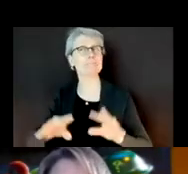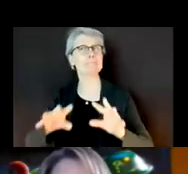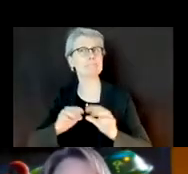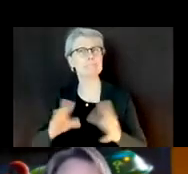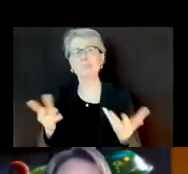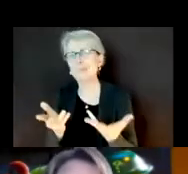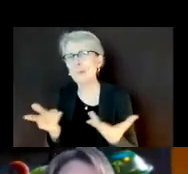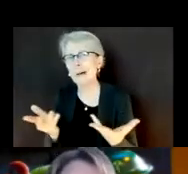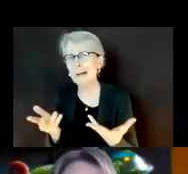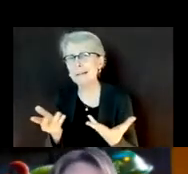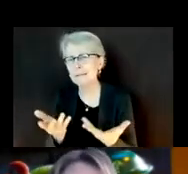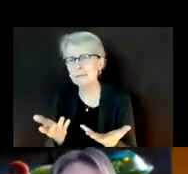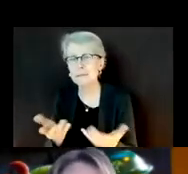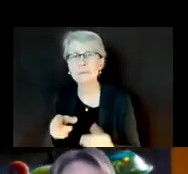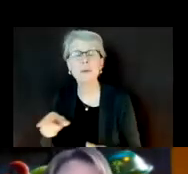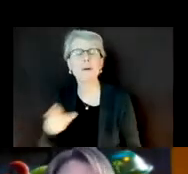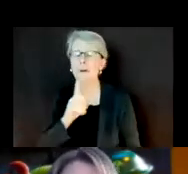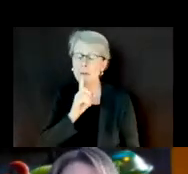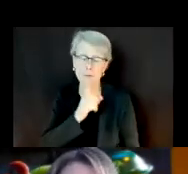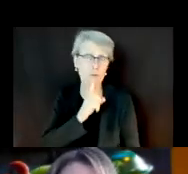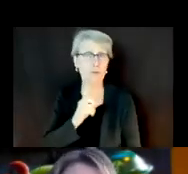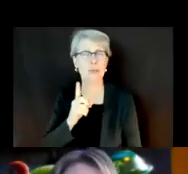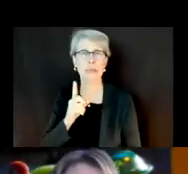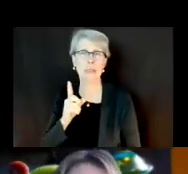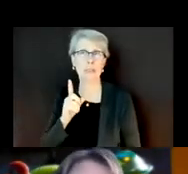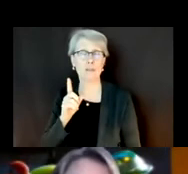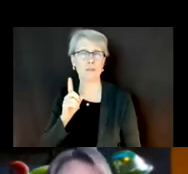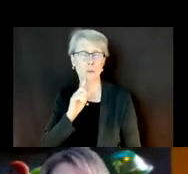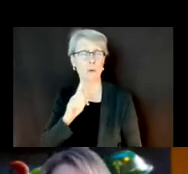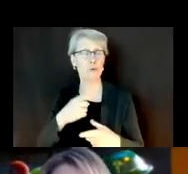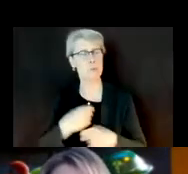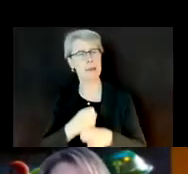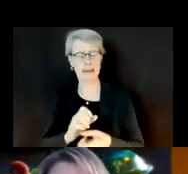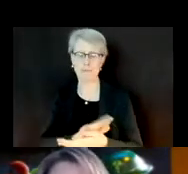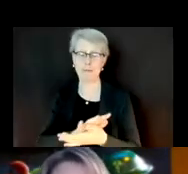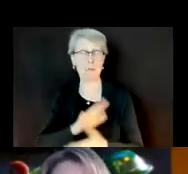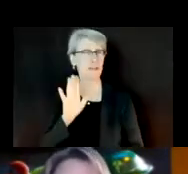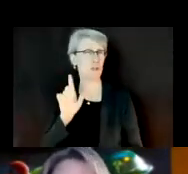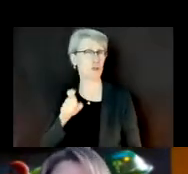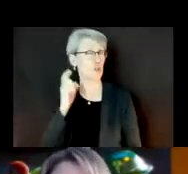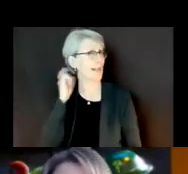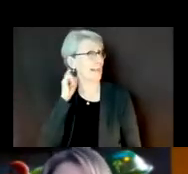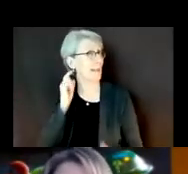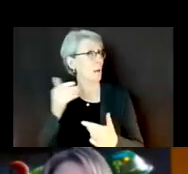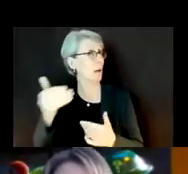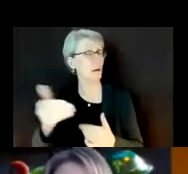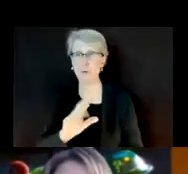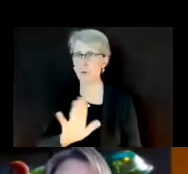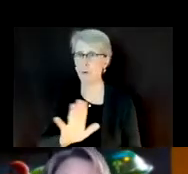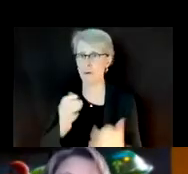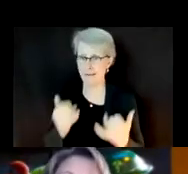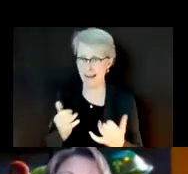Right. Well, the question I always get is like, when do I start worrying about this stuff? And I always say today, because there's always stuff that you can